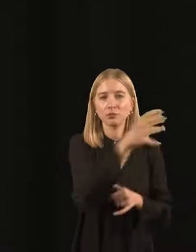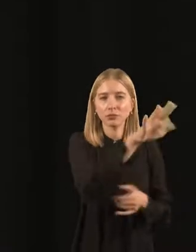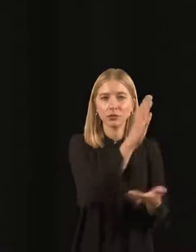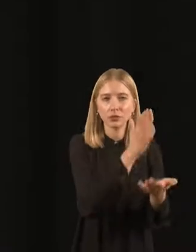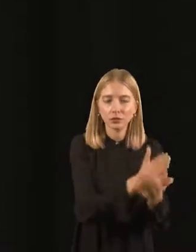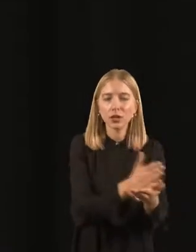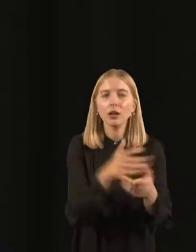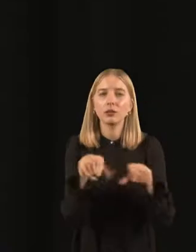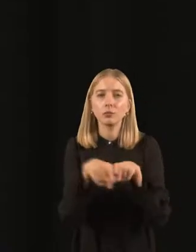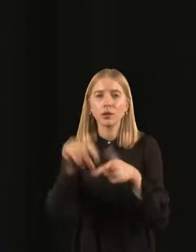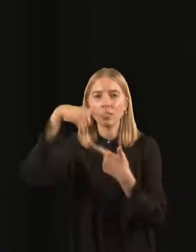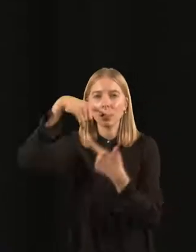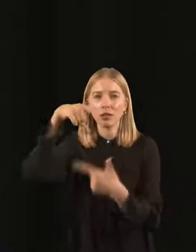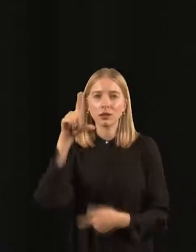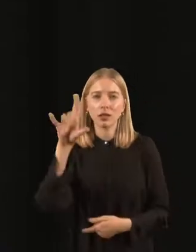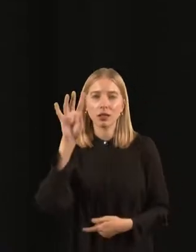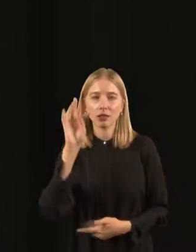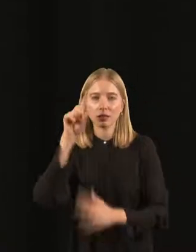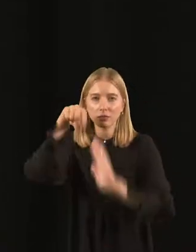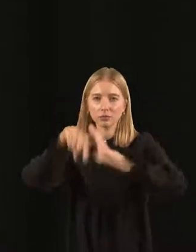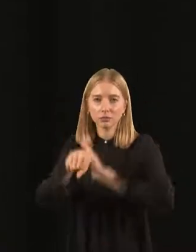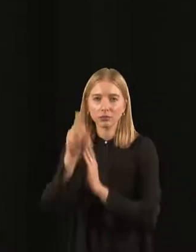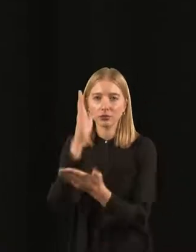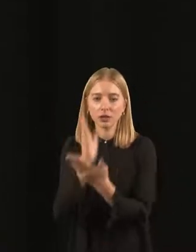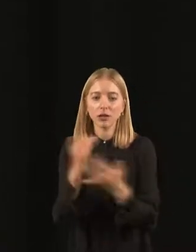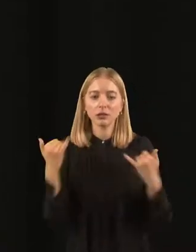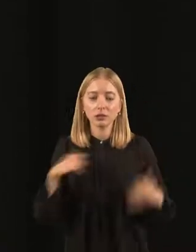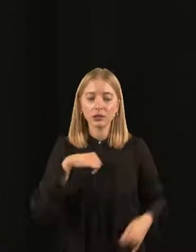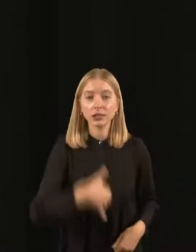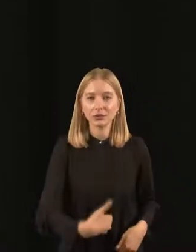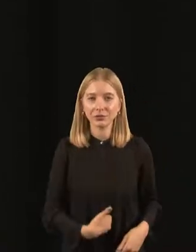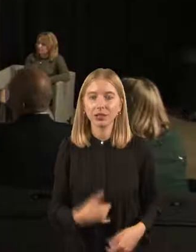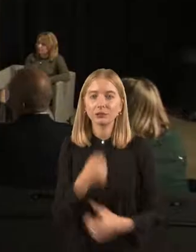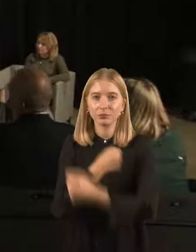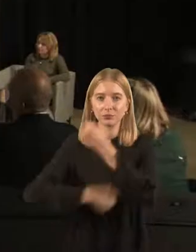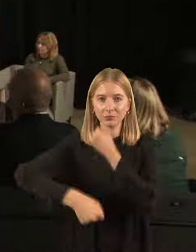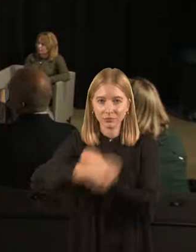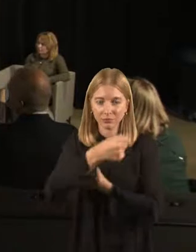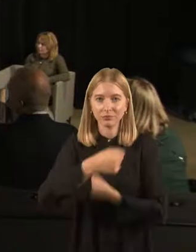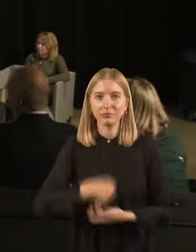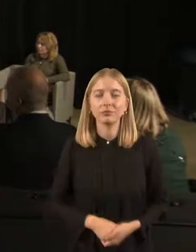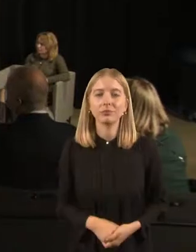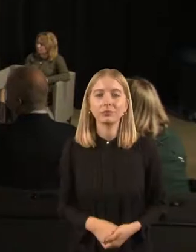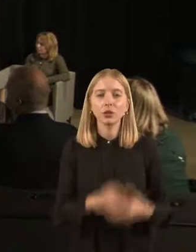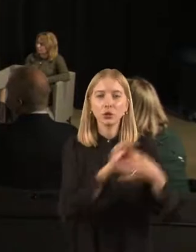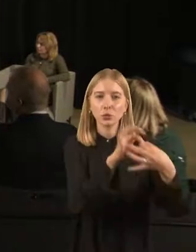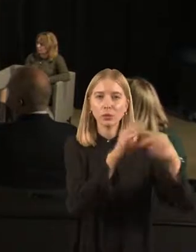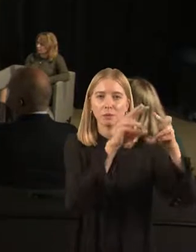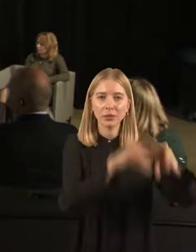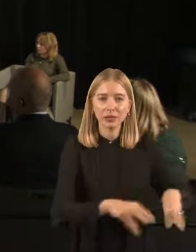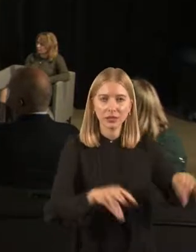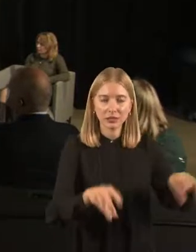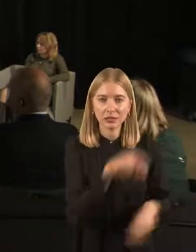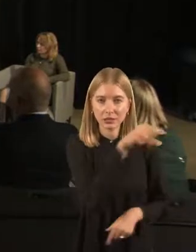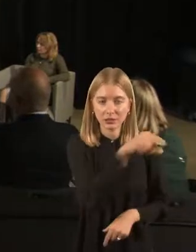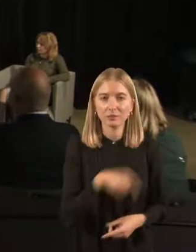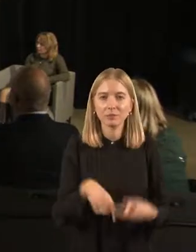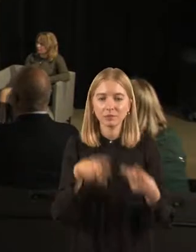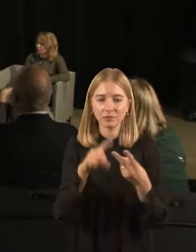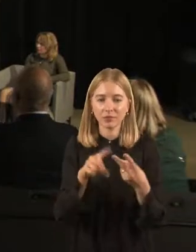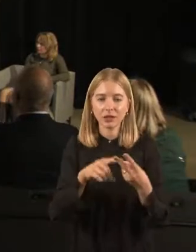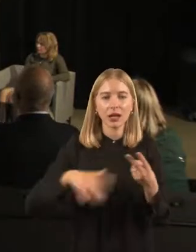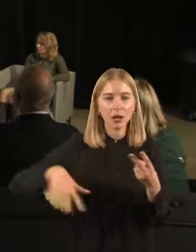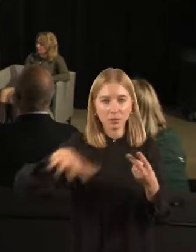and this discussion is being streamlined on our national broadcaster, RT. We have Marius